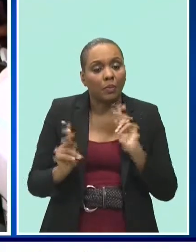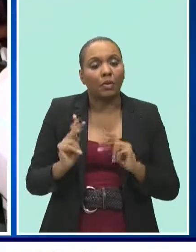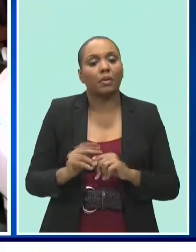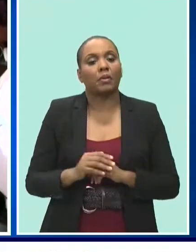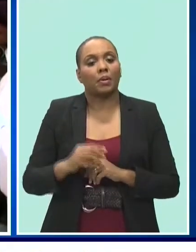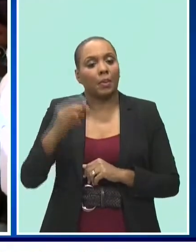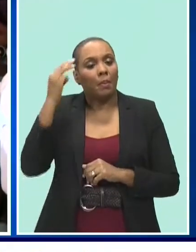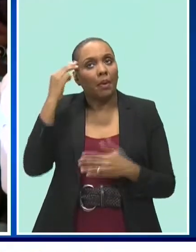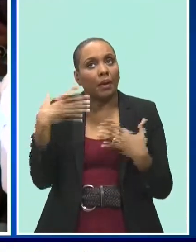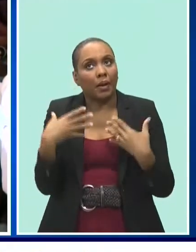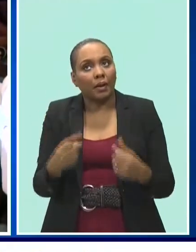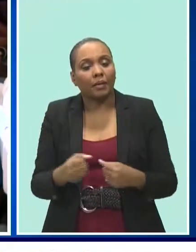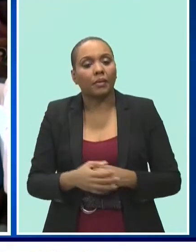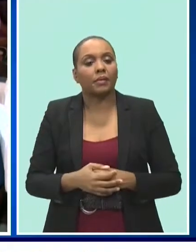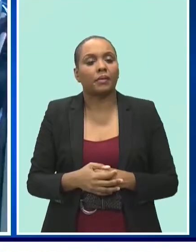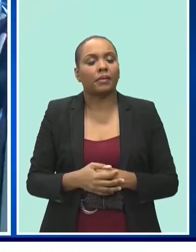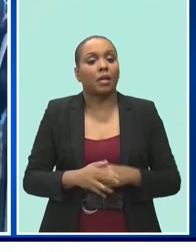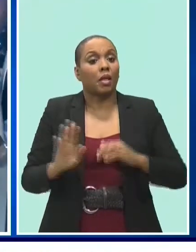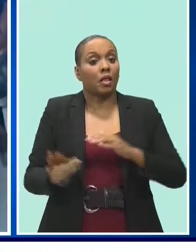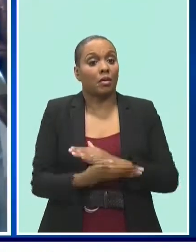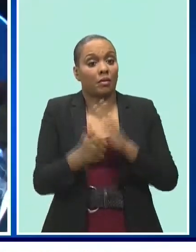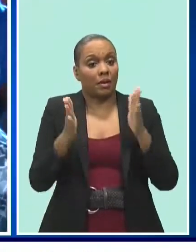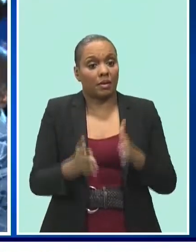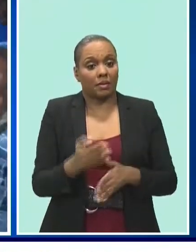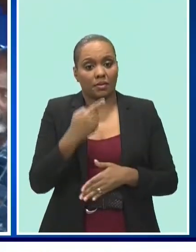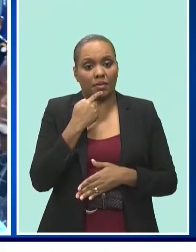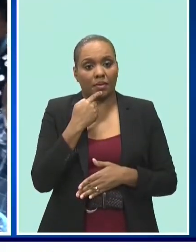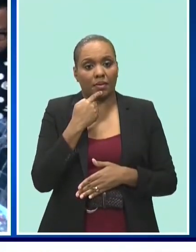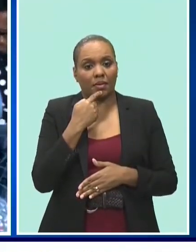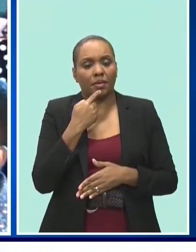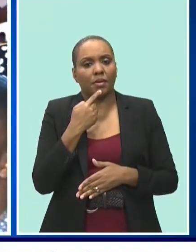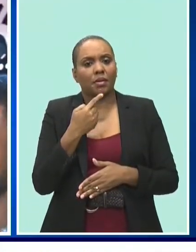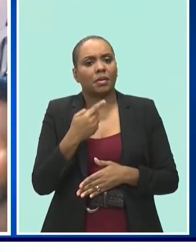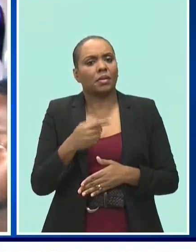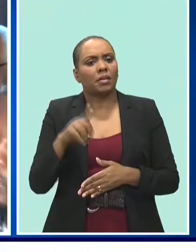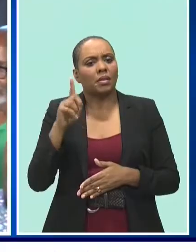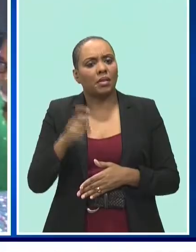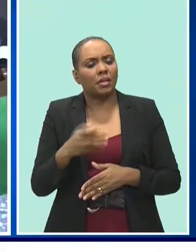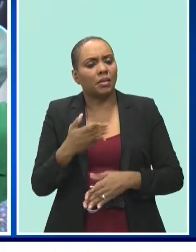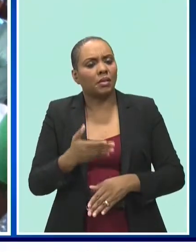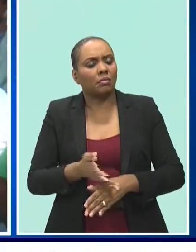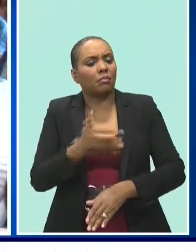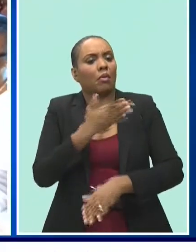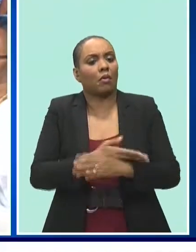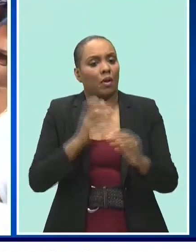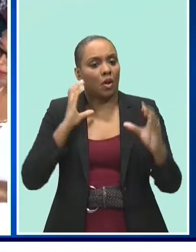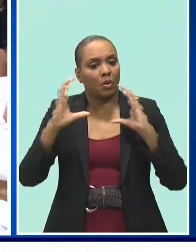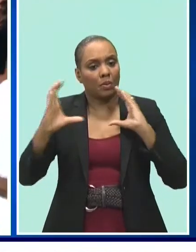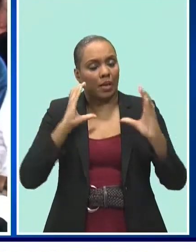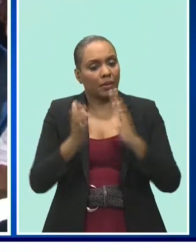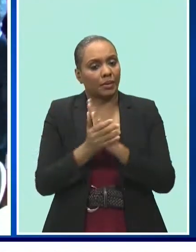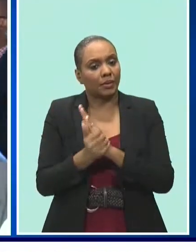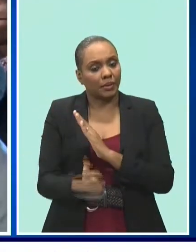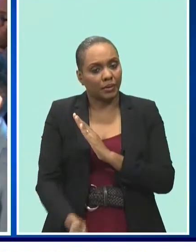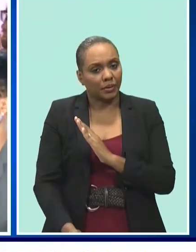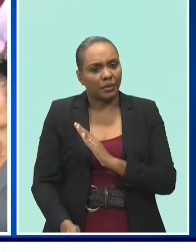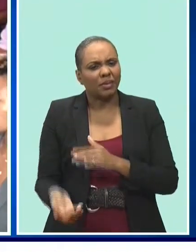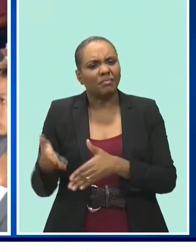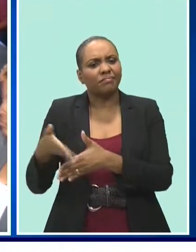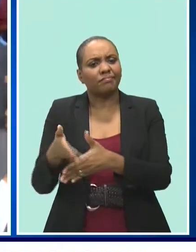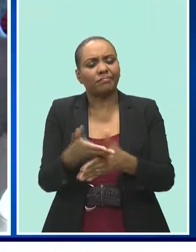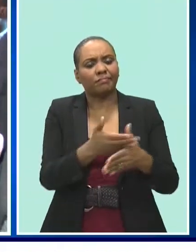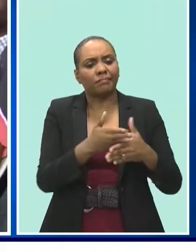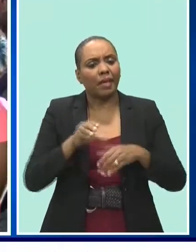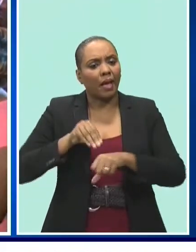sees communication as important and impressed on young Barbadians to improve on their communication skills. He shared this advice